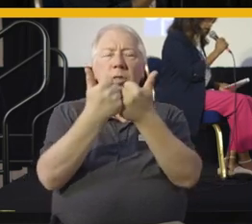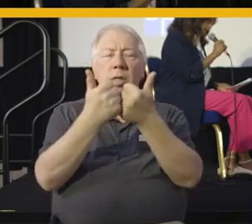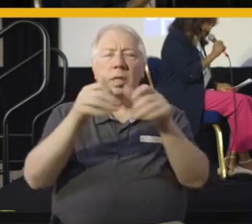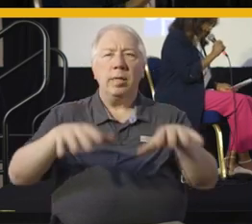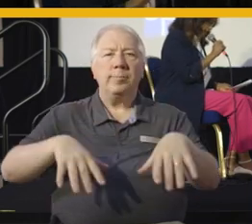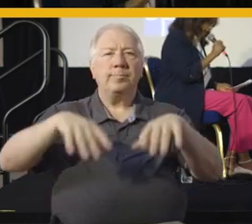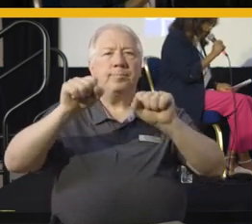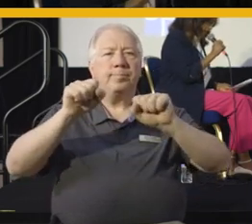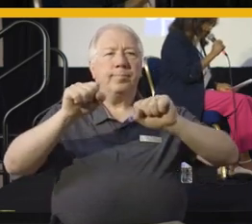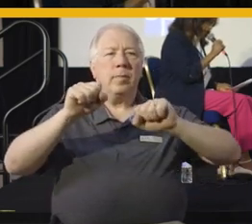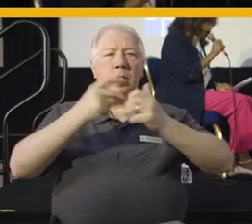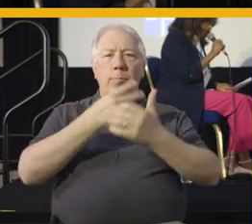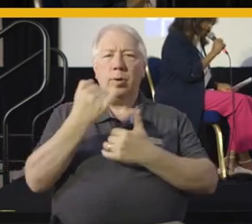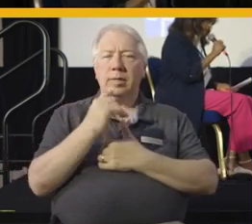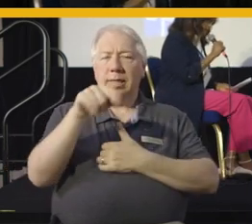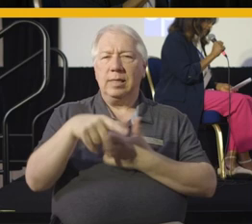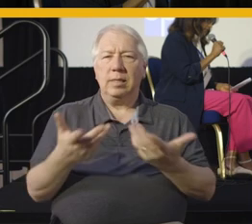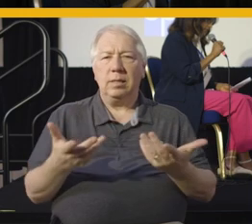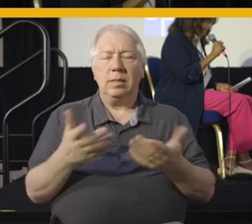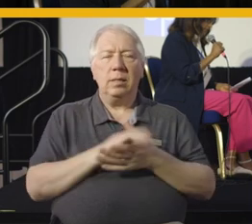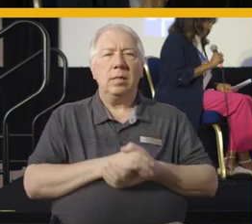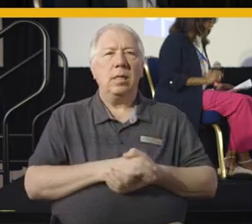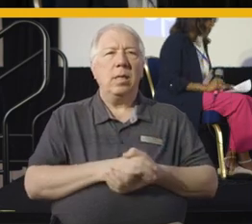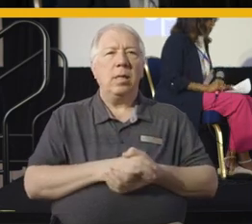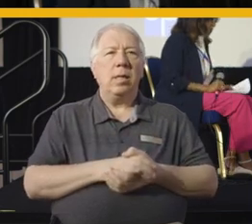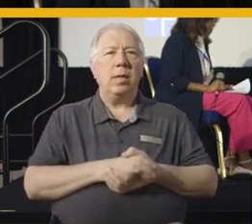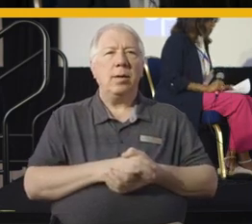on a project like this?